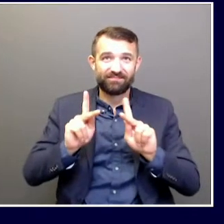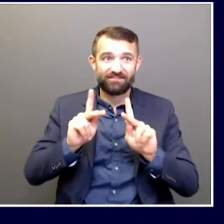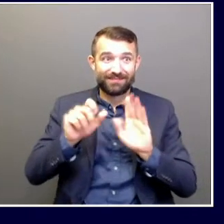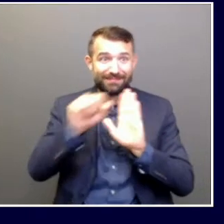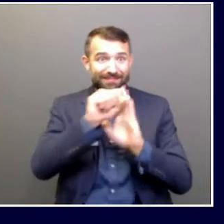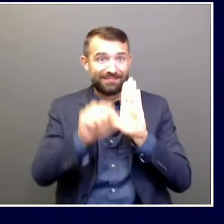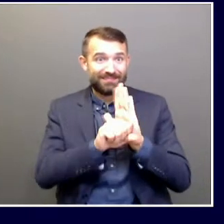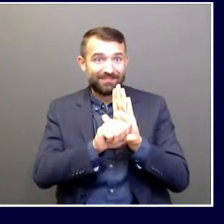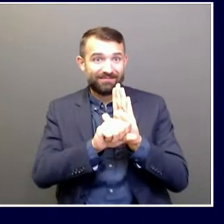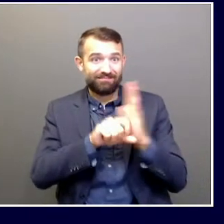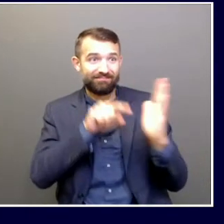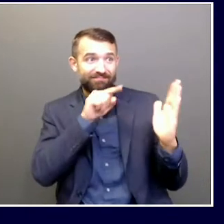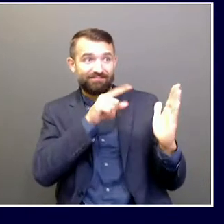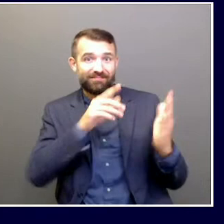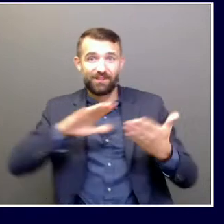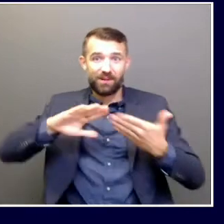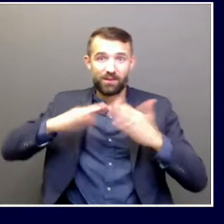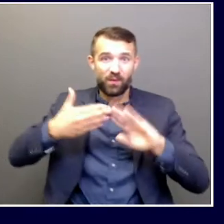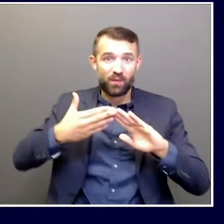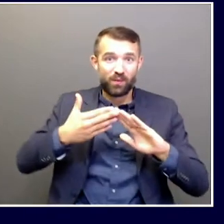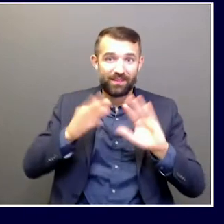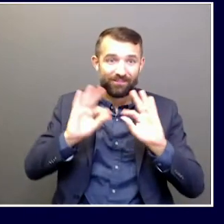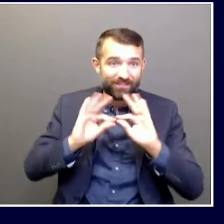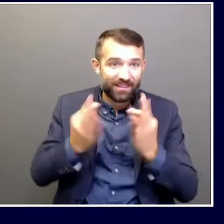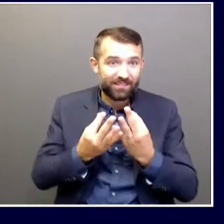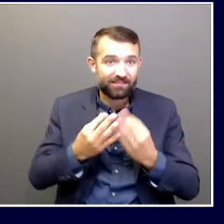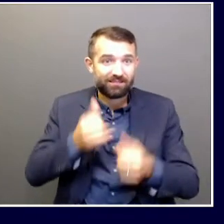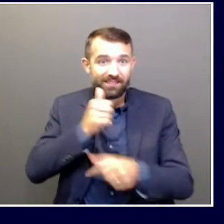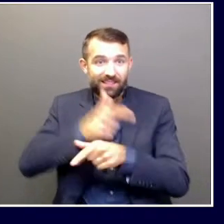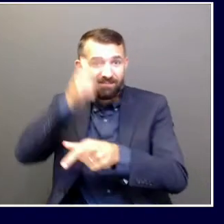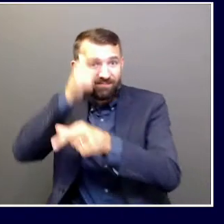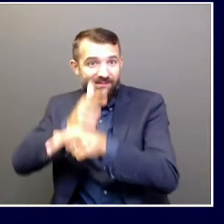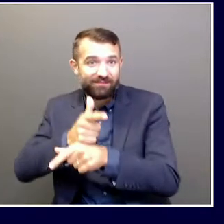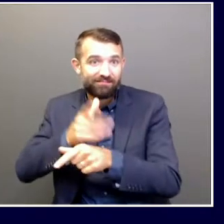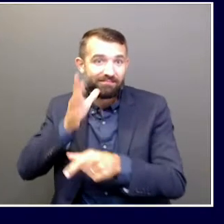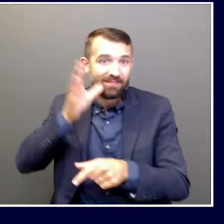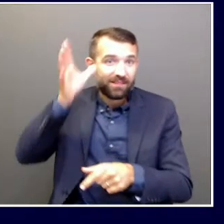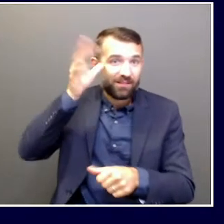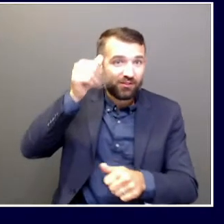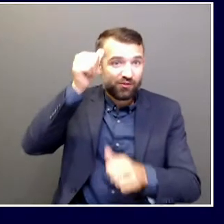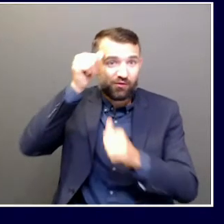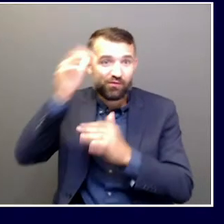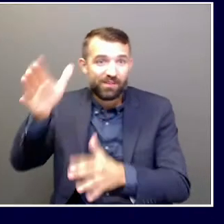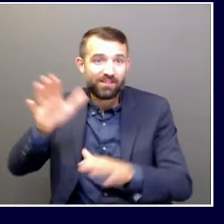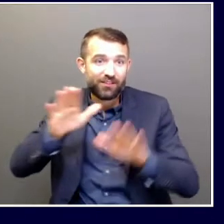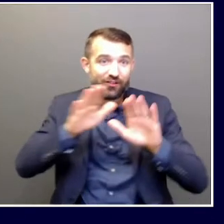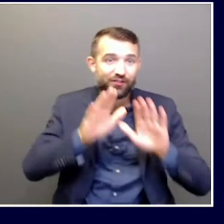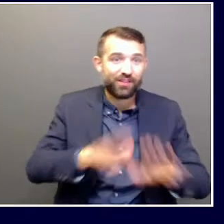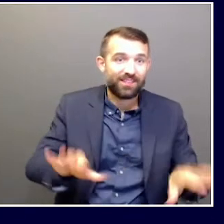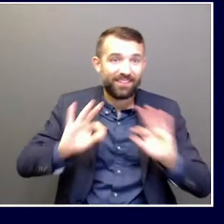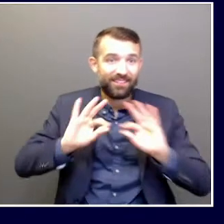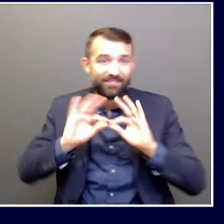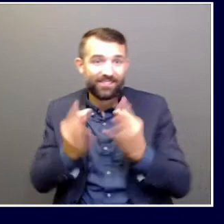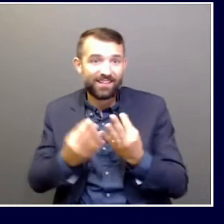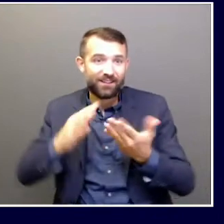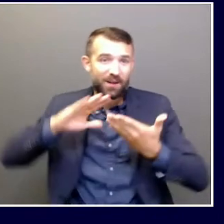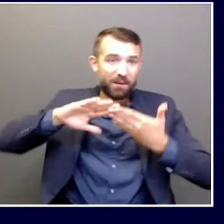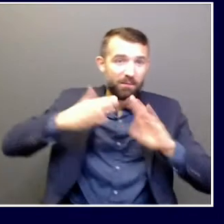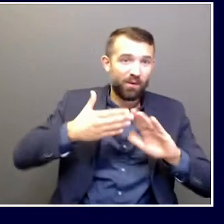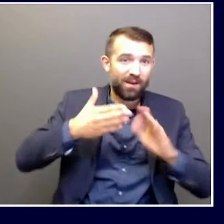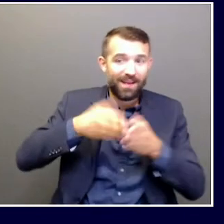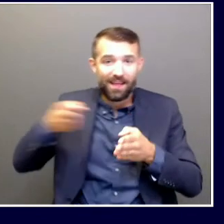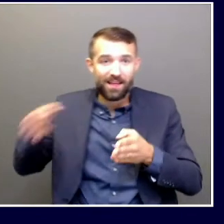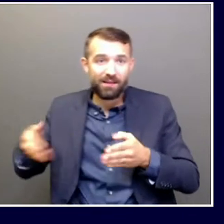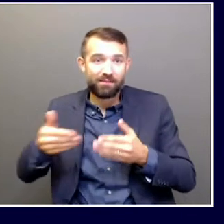ones, the parents, grandparents, siblings, children, friends, and family taken from us by this deadly disease.